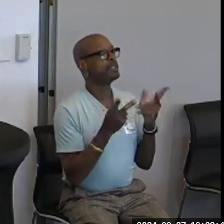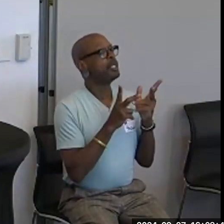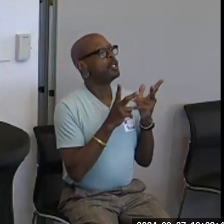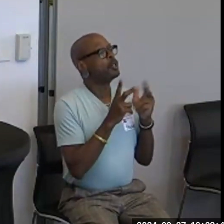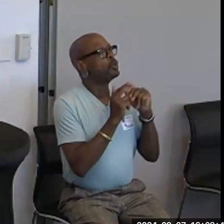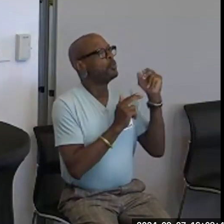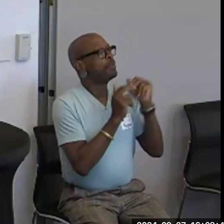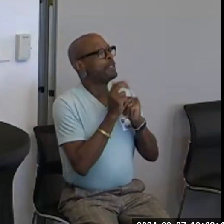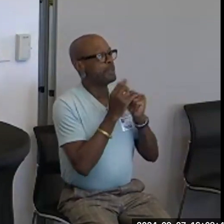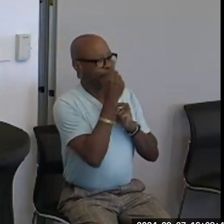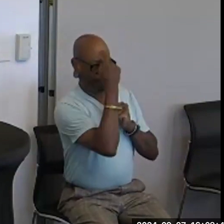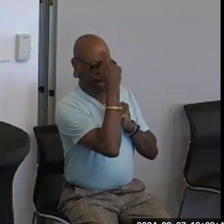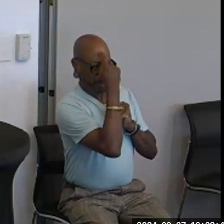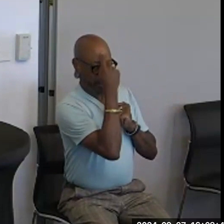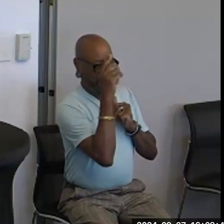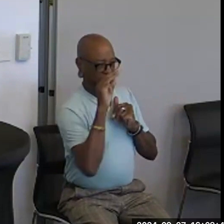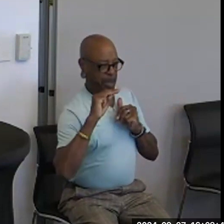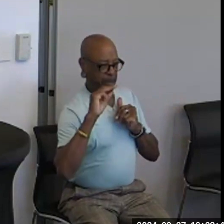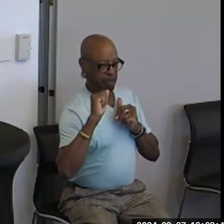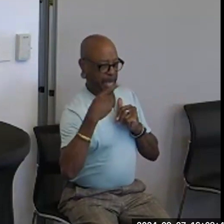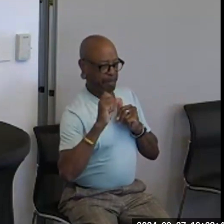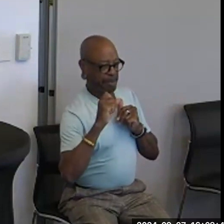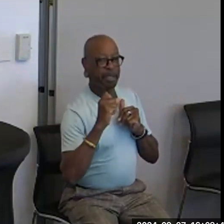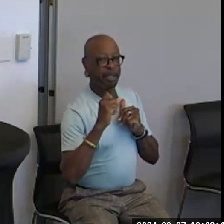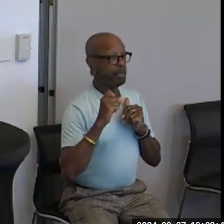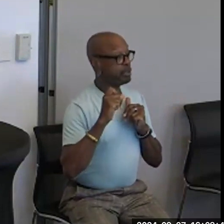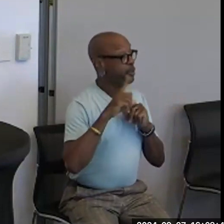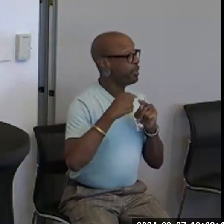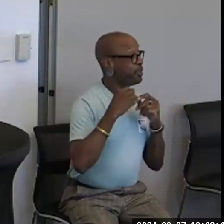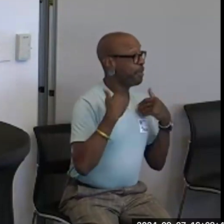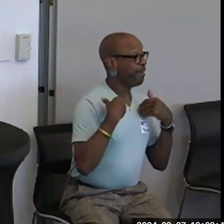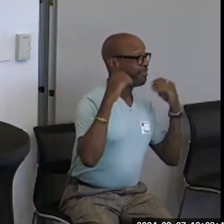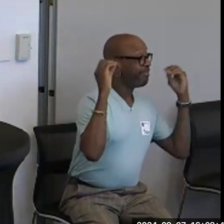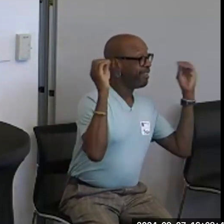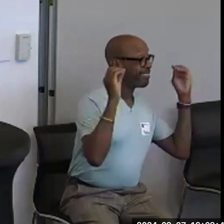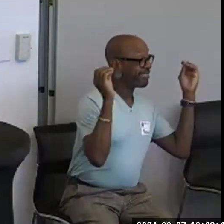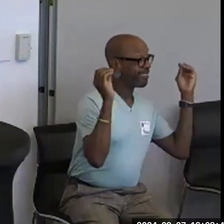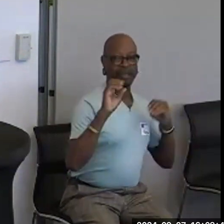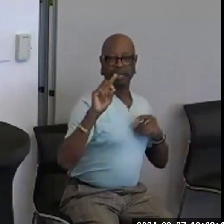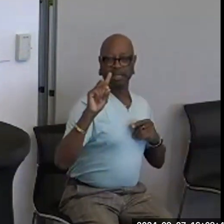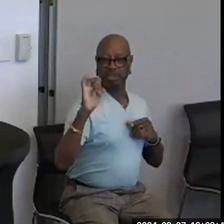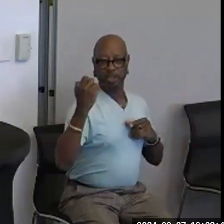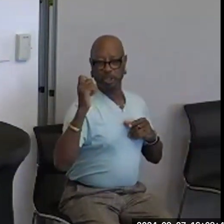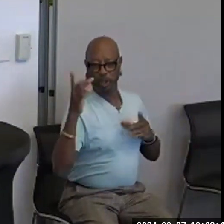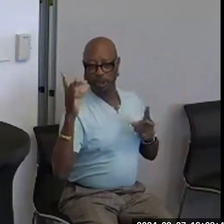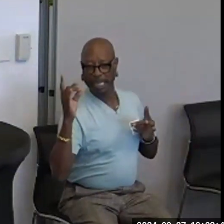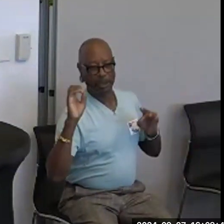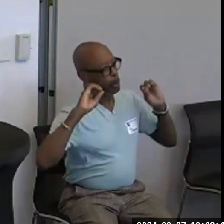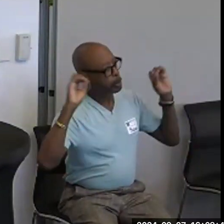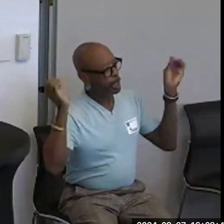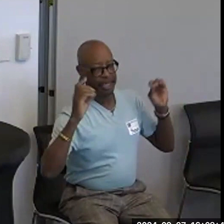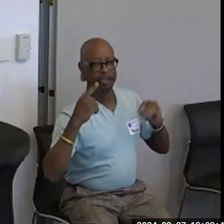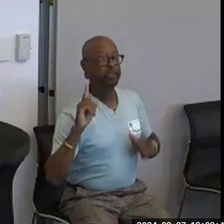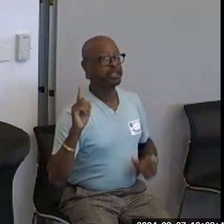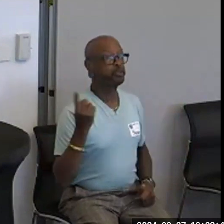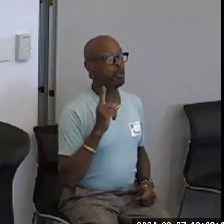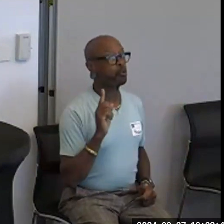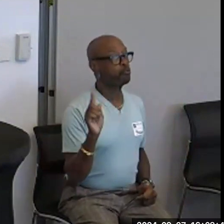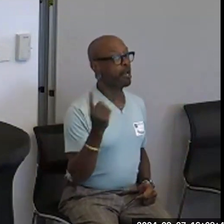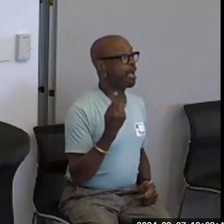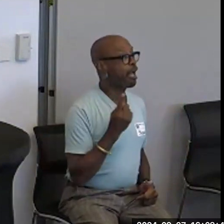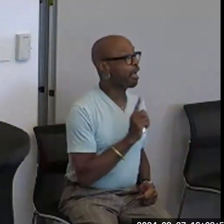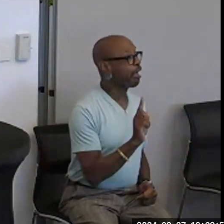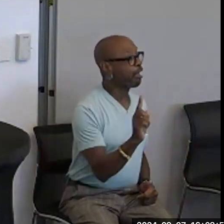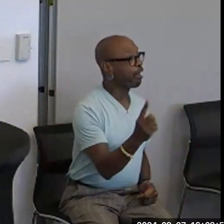maps. And you build them even when you have nothing, no digital or tactile. You walk around and you're kind